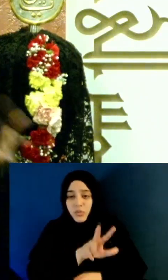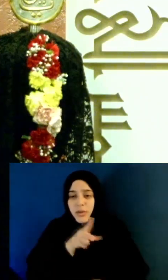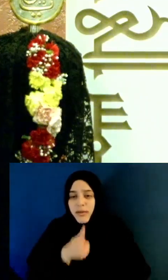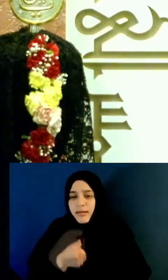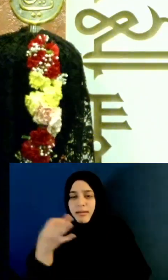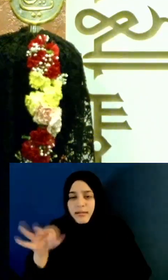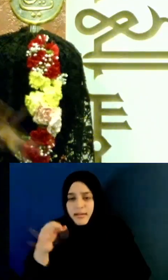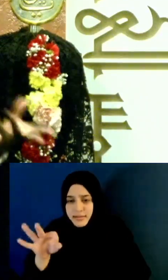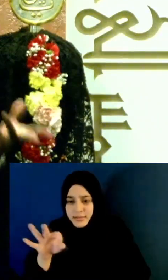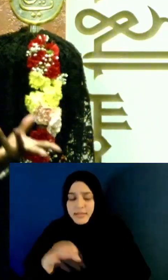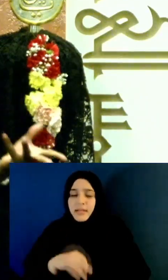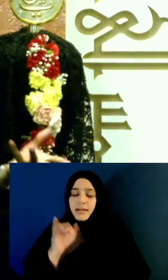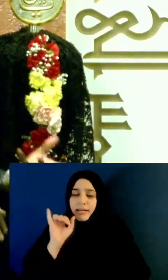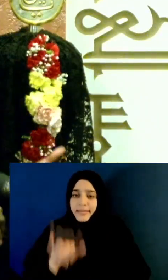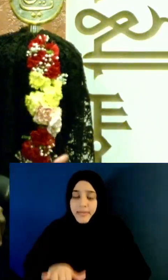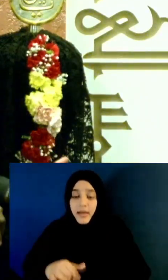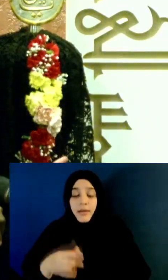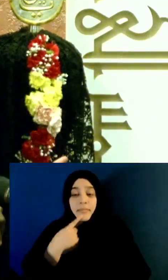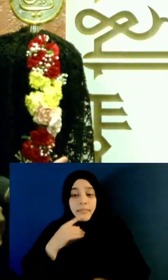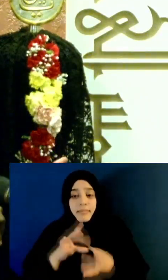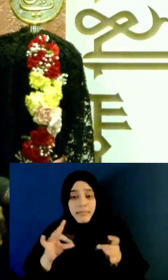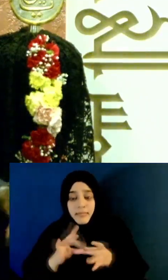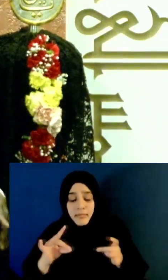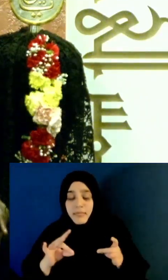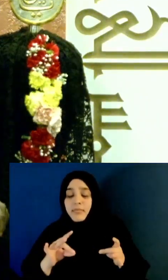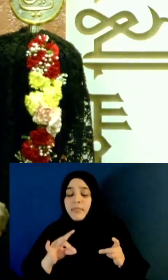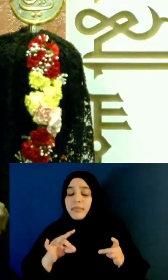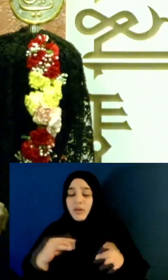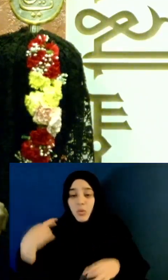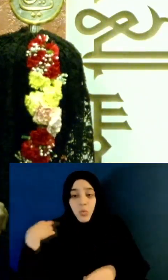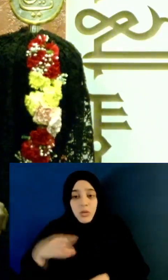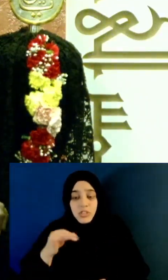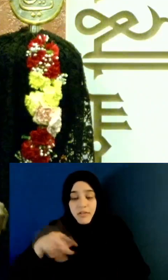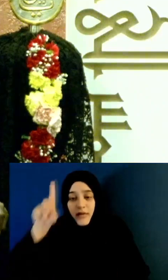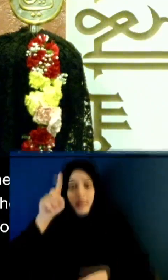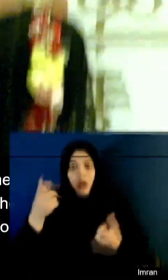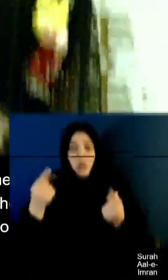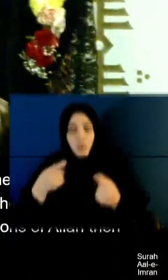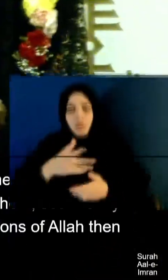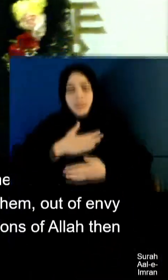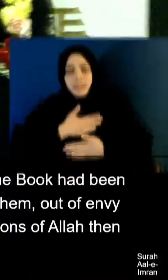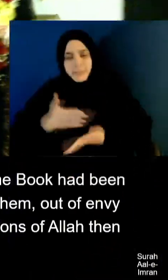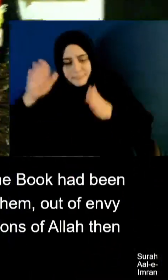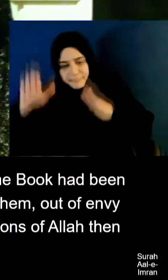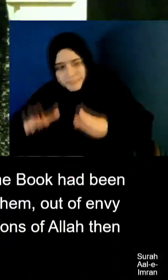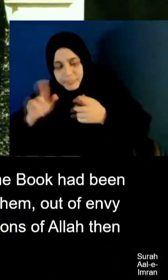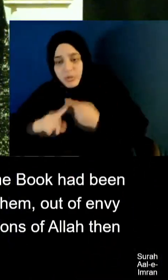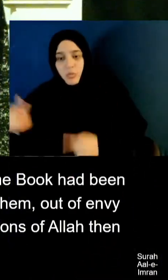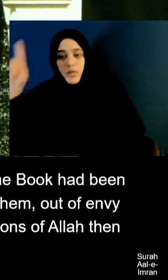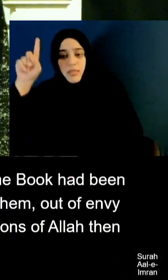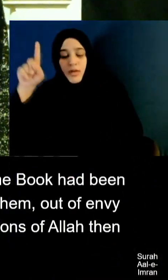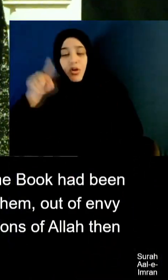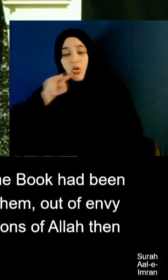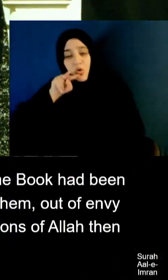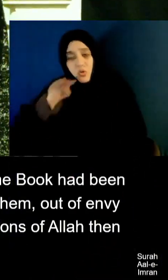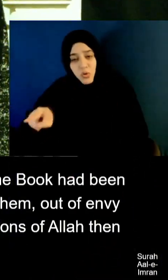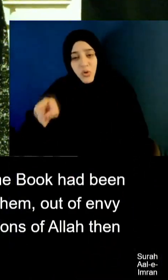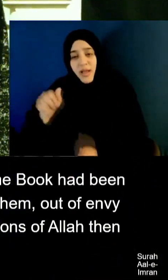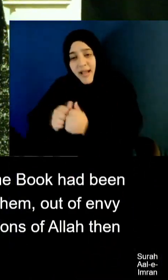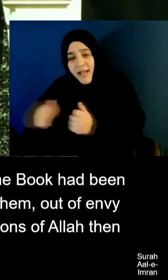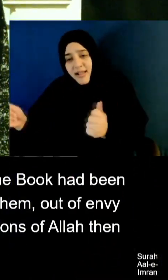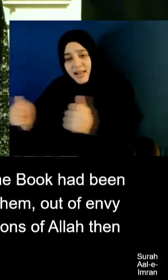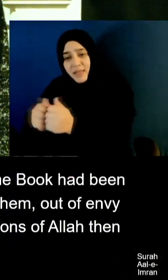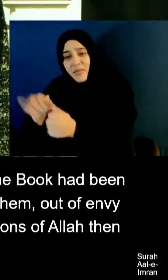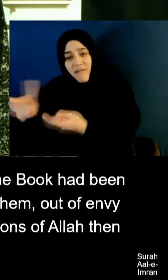Islam, is to submit to Allah. Look at the companions of Ahlul Bayt. How proud